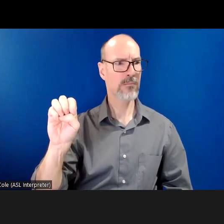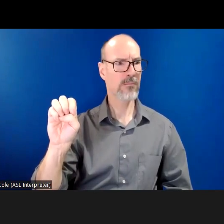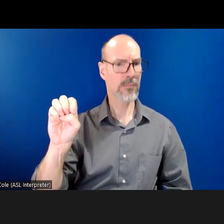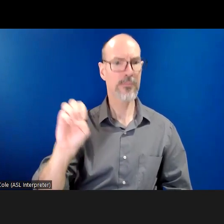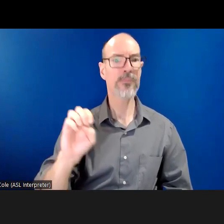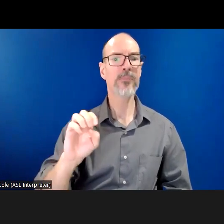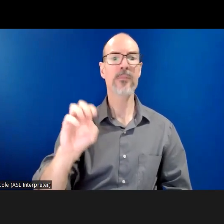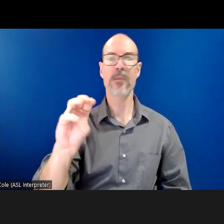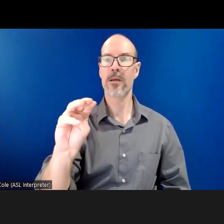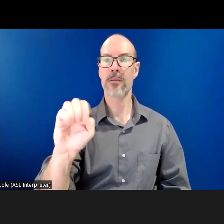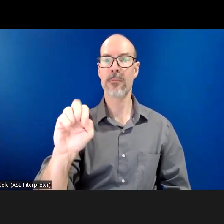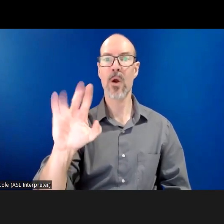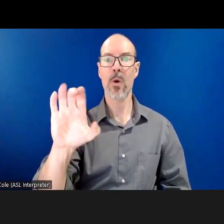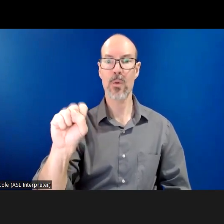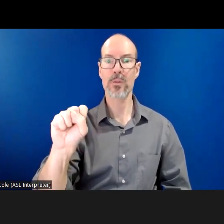Marcos Luna. Here.